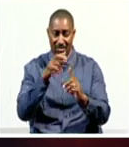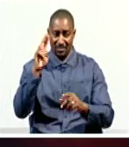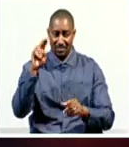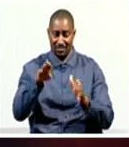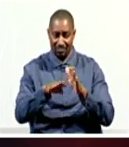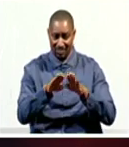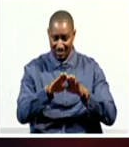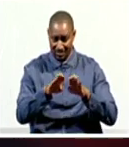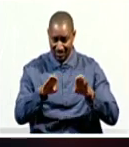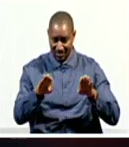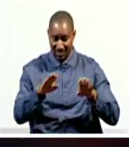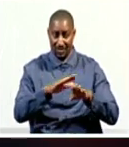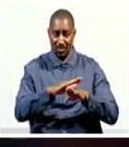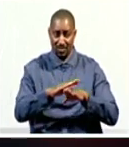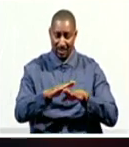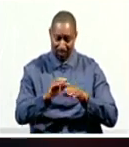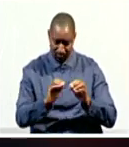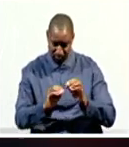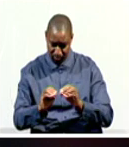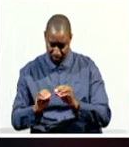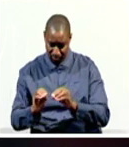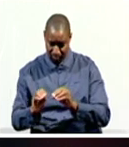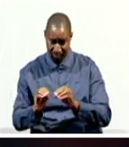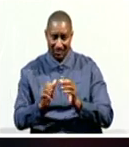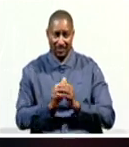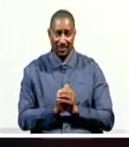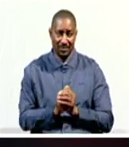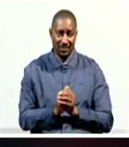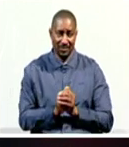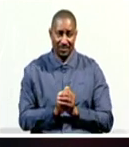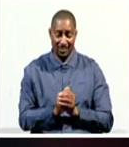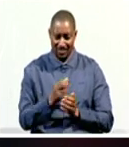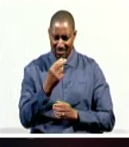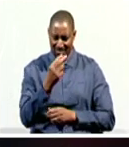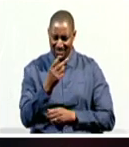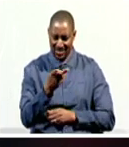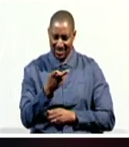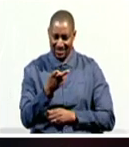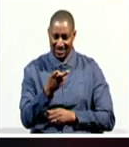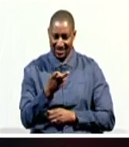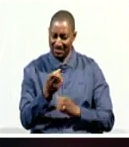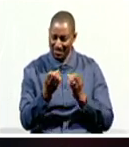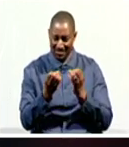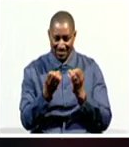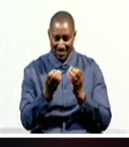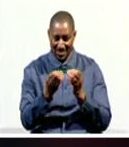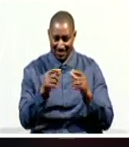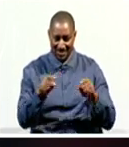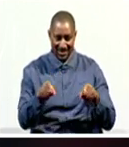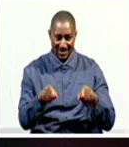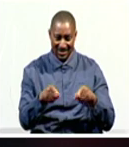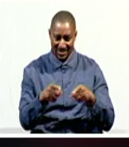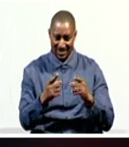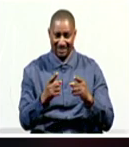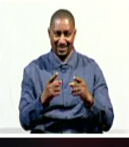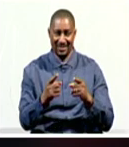and the way the strategy were designed in Harambee Prosperity 2, one can easily see that a lot of thinking went on to